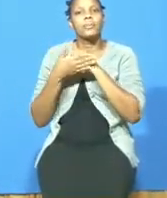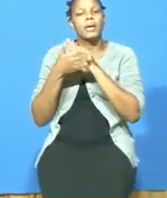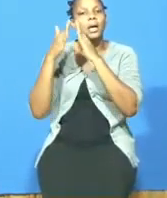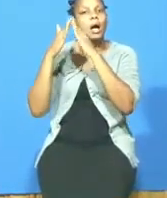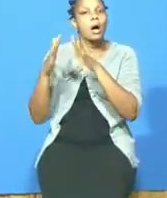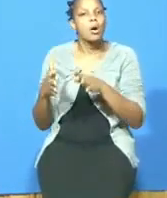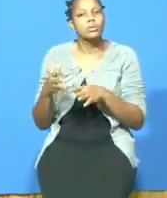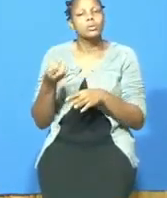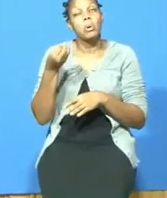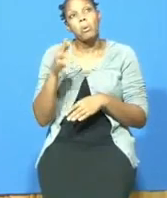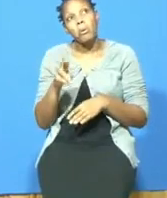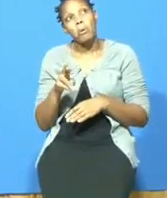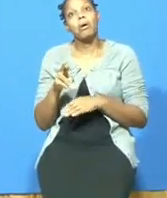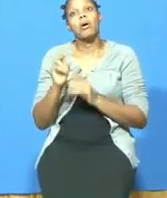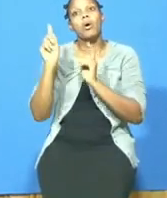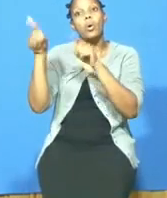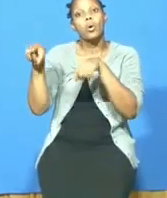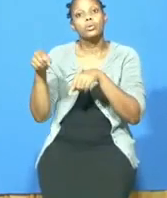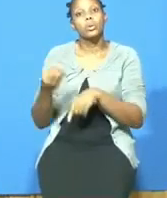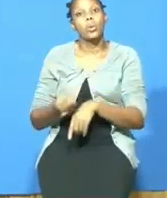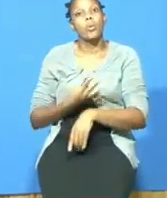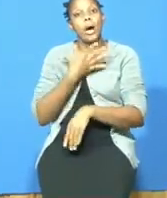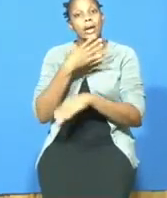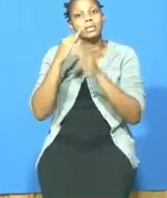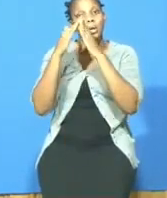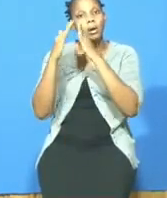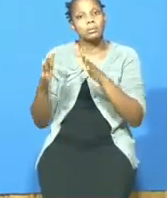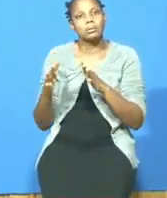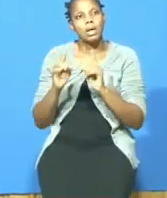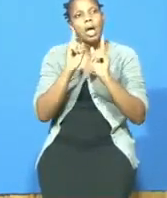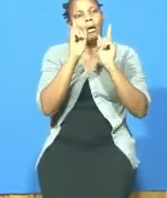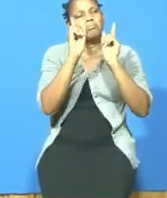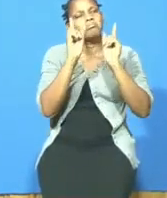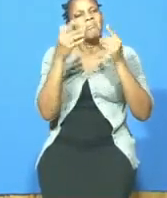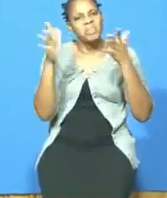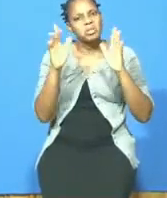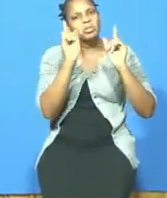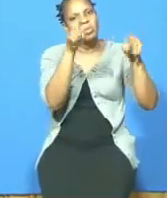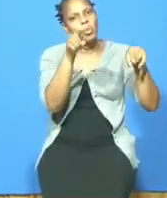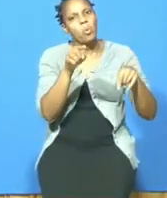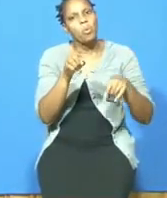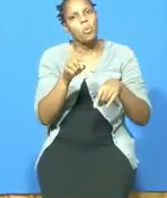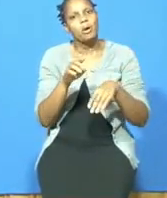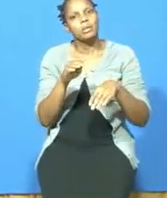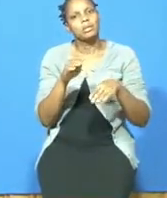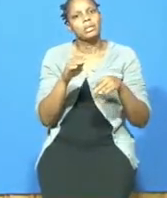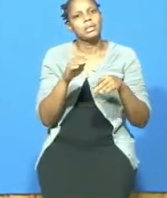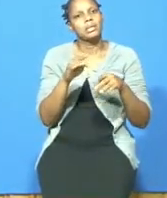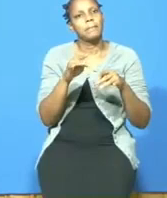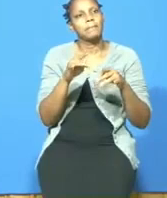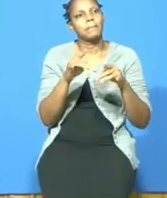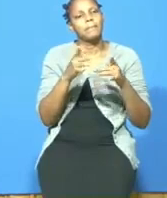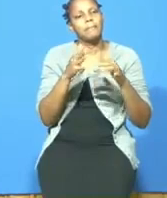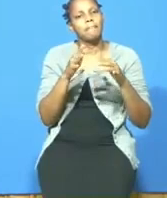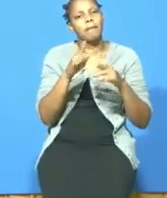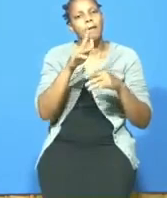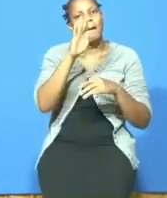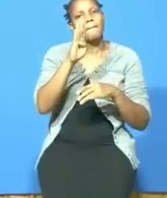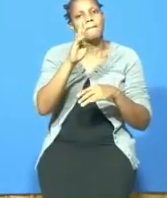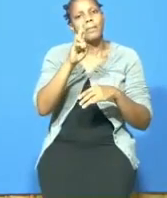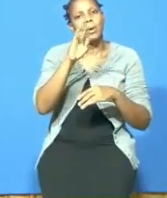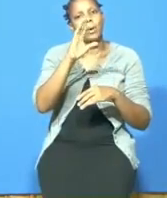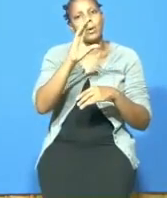House. Went to Buckingham Palace a few times. Saw the Queen